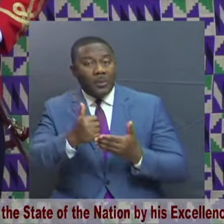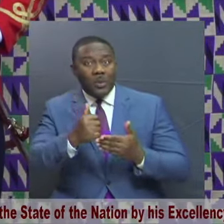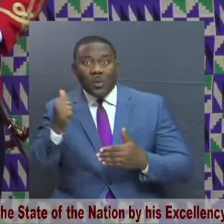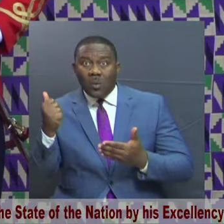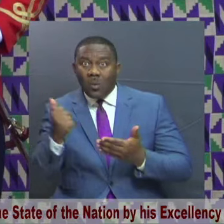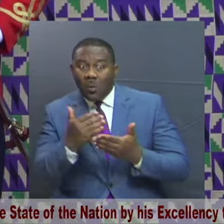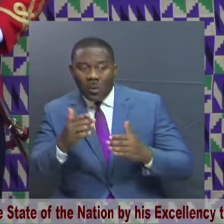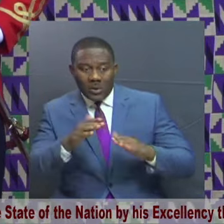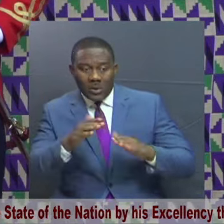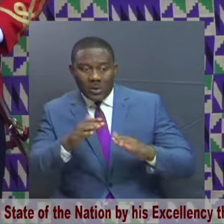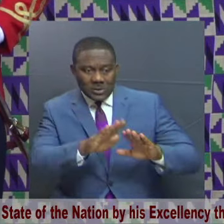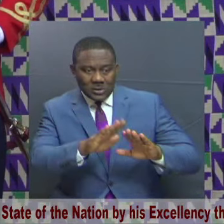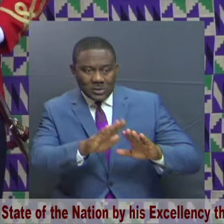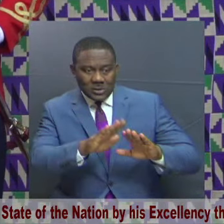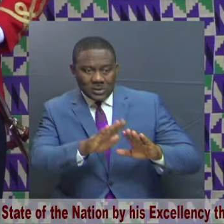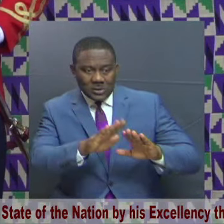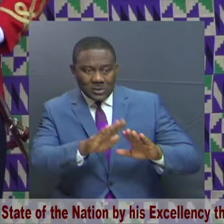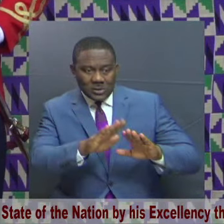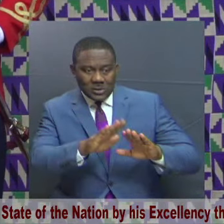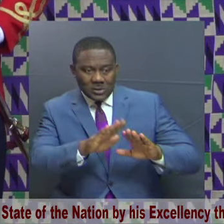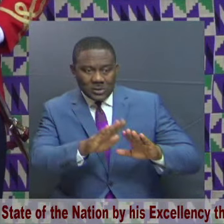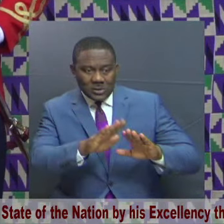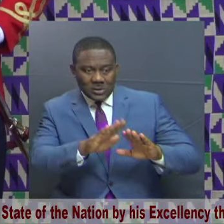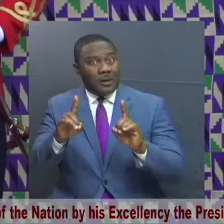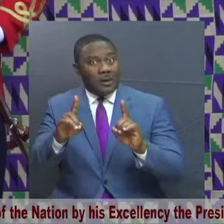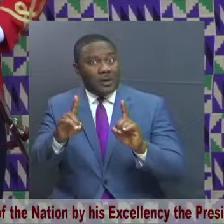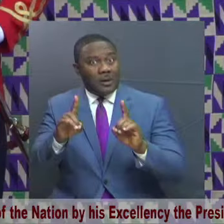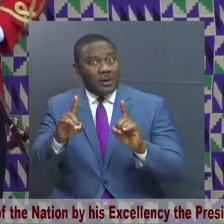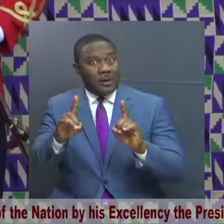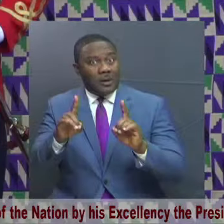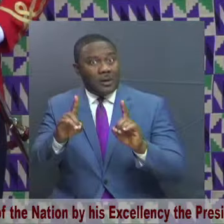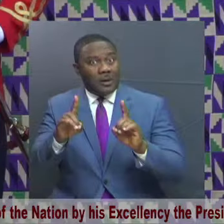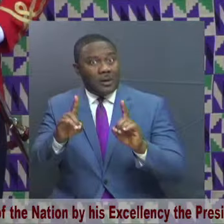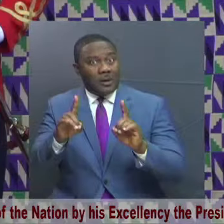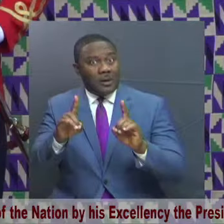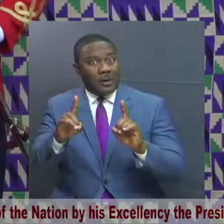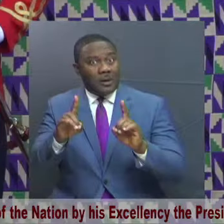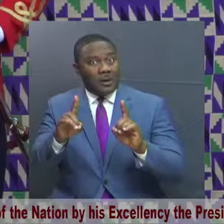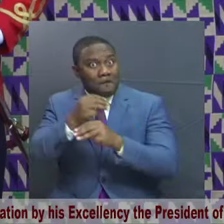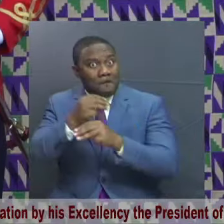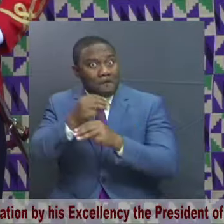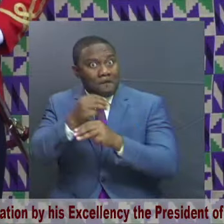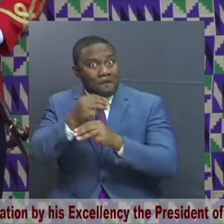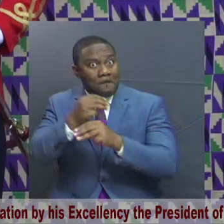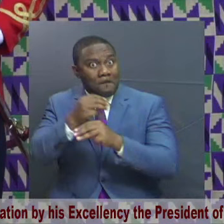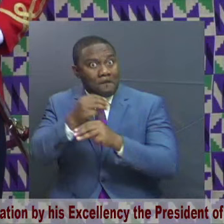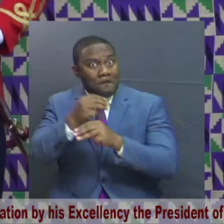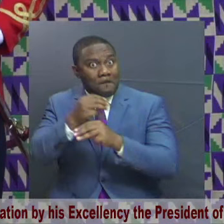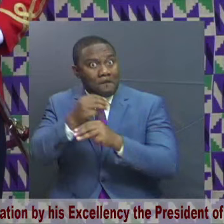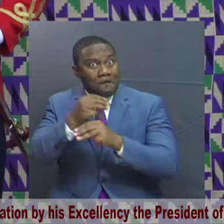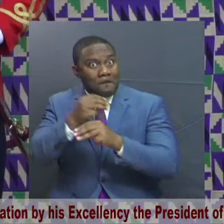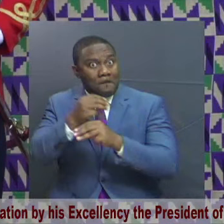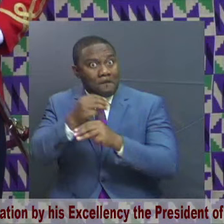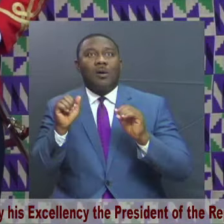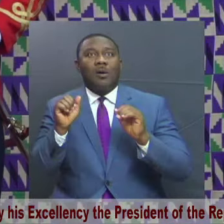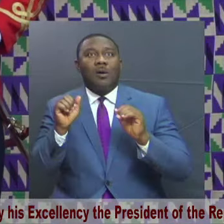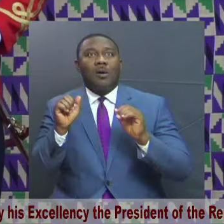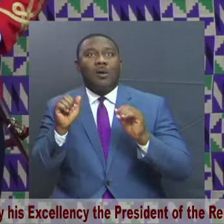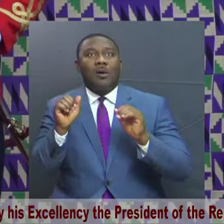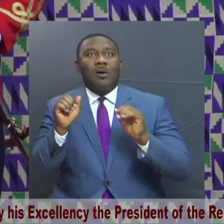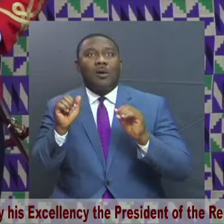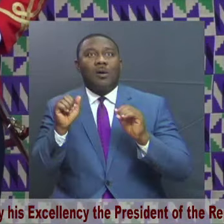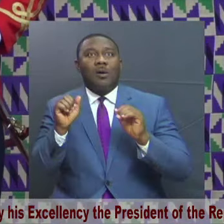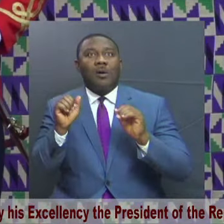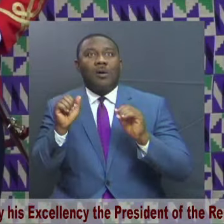system is equipped with literacy and numeracy skills by the time the exit primary six a